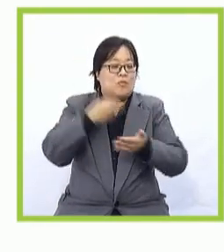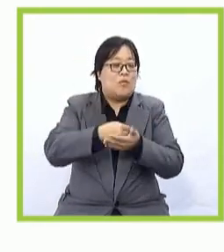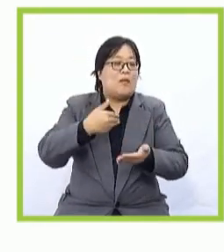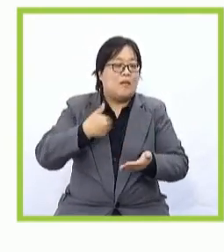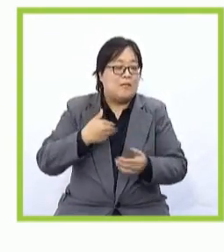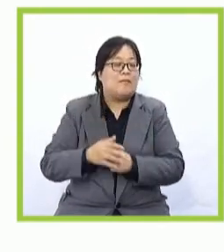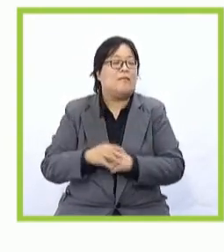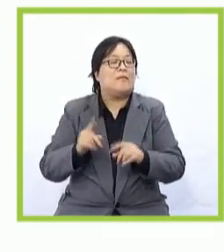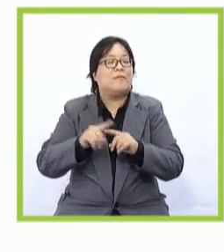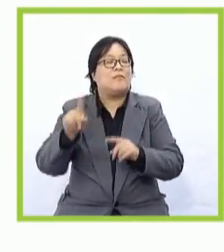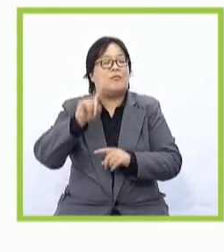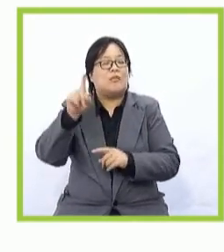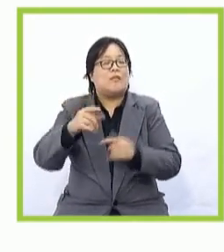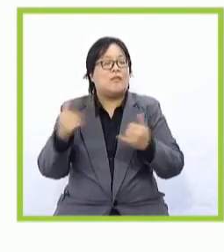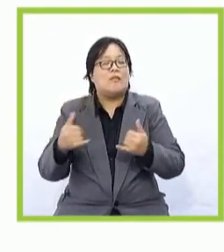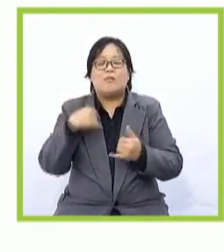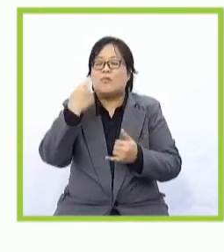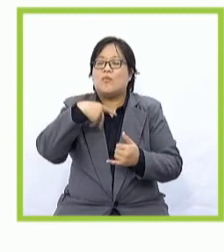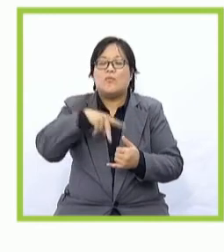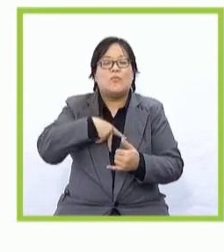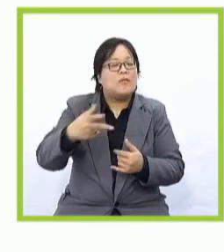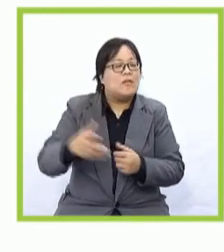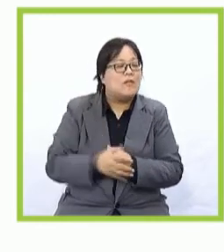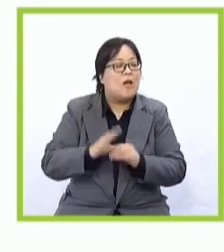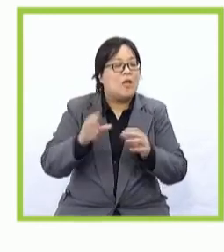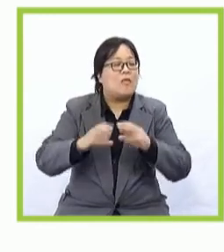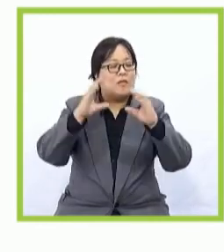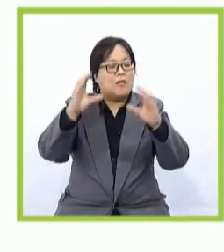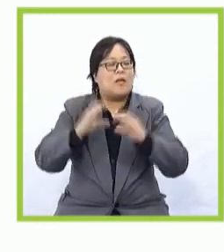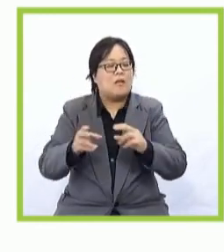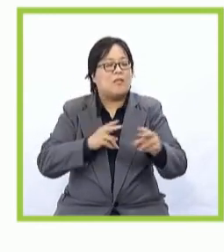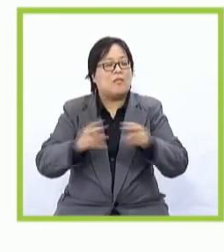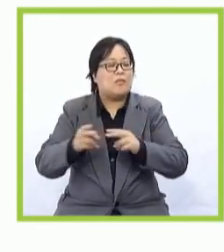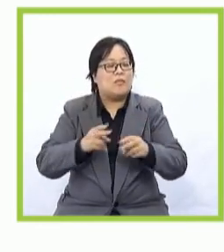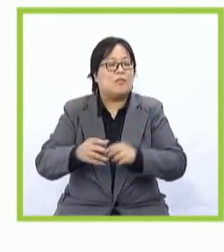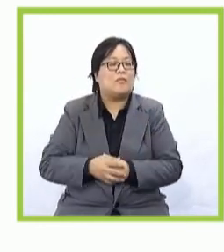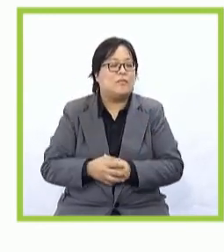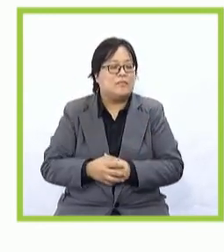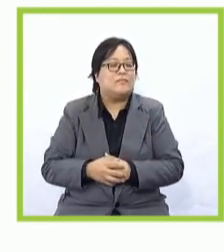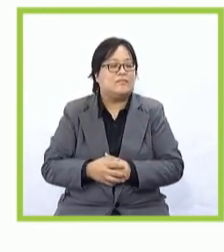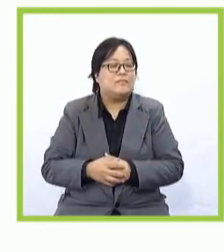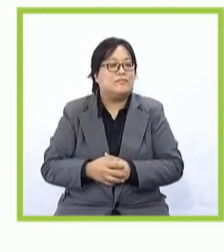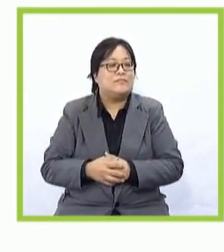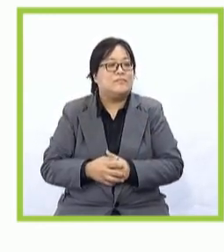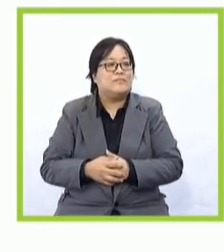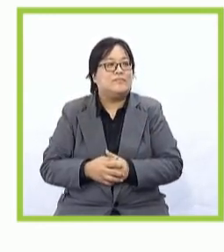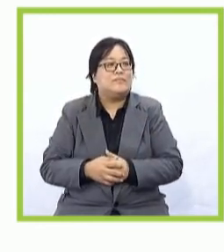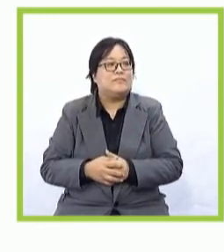is who has it, and how do you get it in the hands of those who need it?